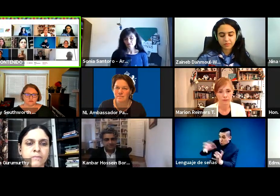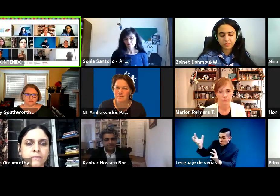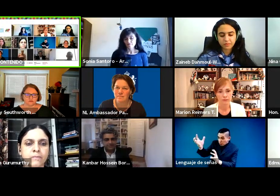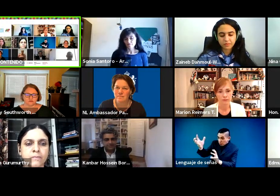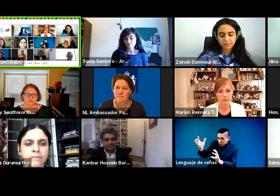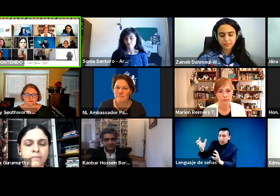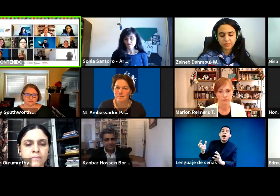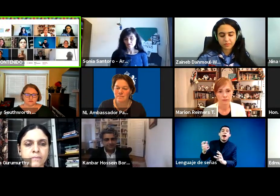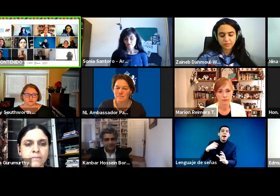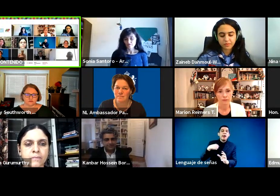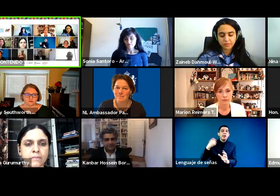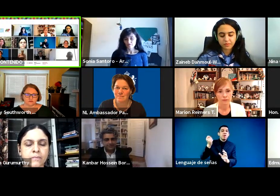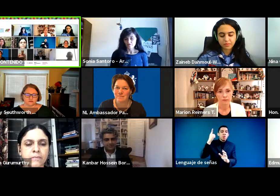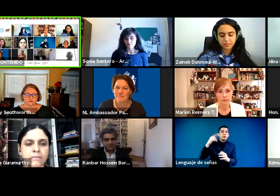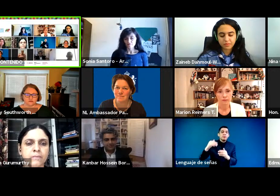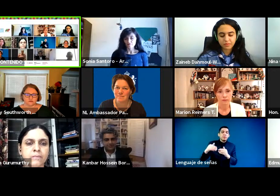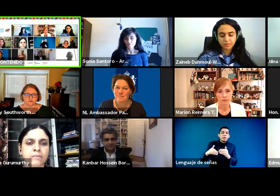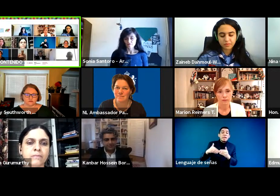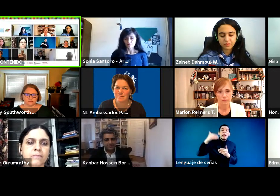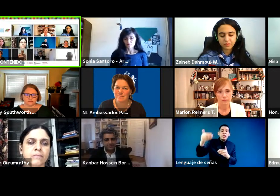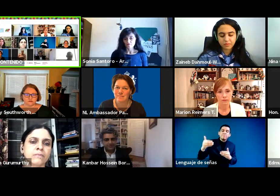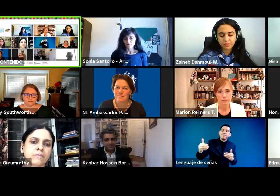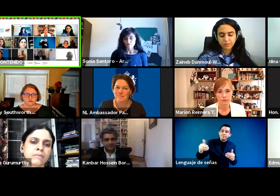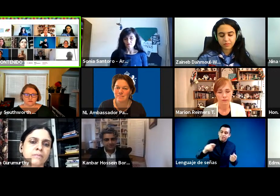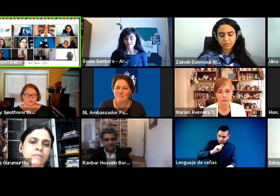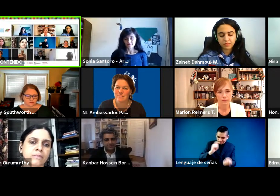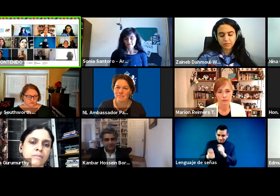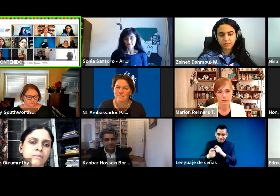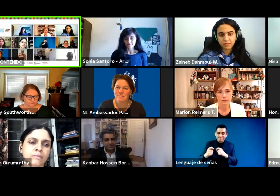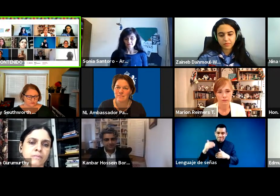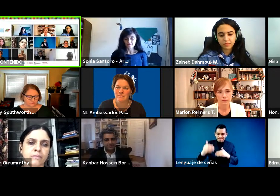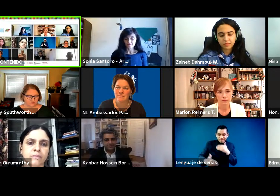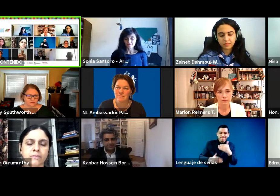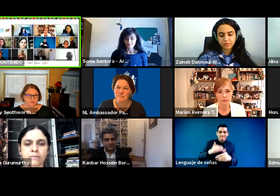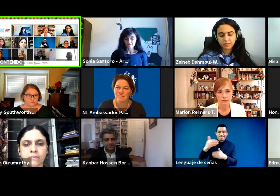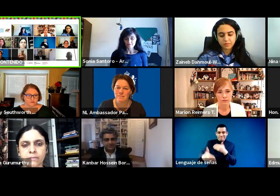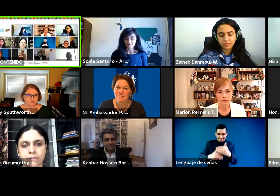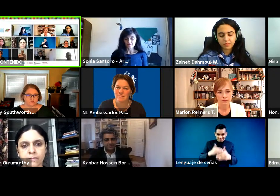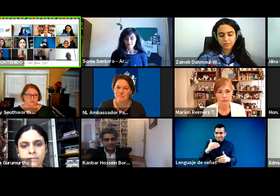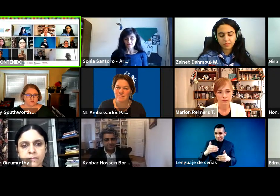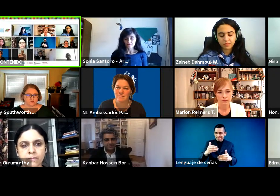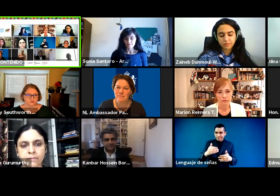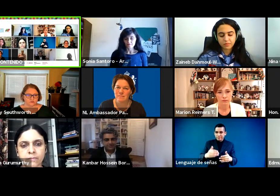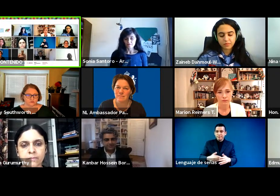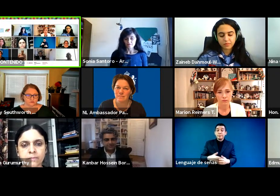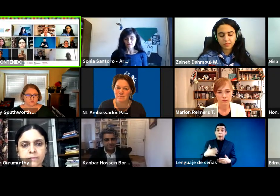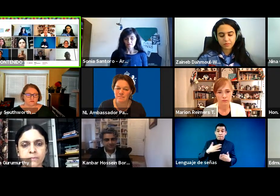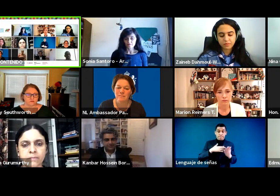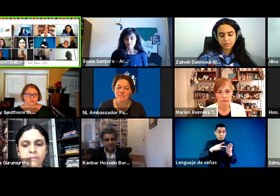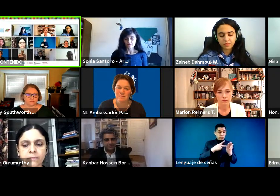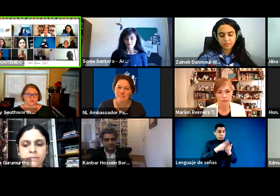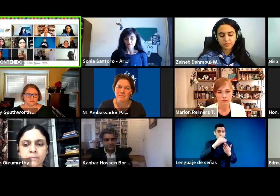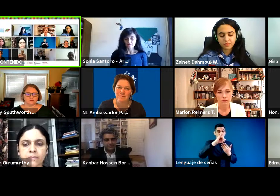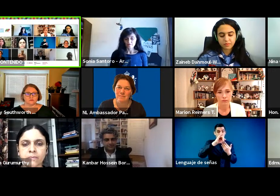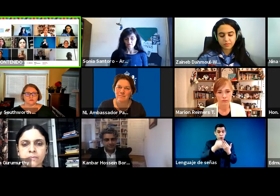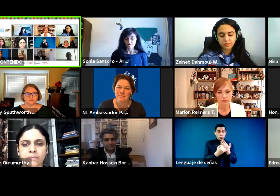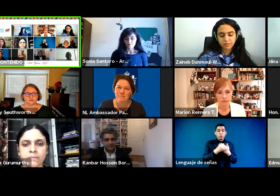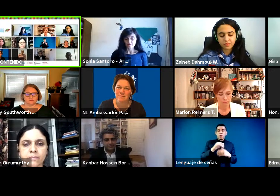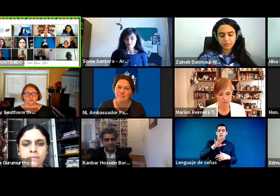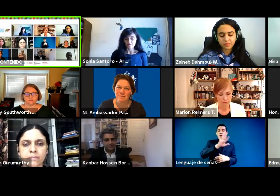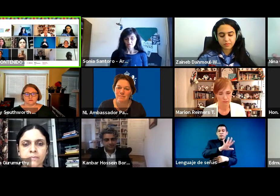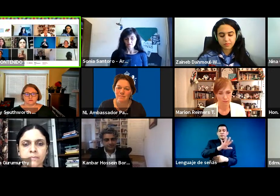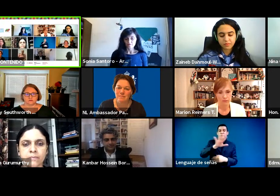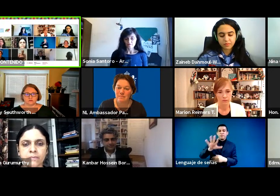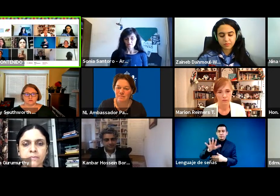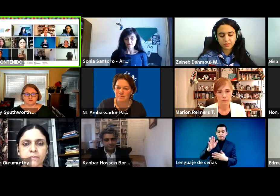50/50 does. We identify through the data what's happening. We then work out together how we collaborate and create